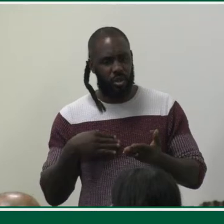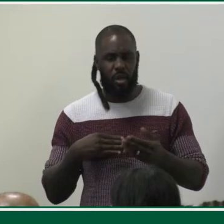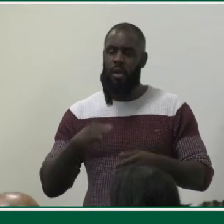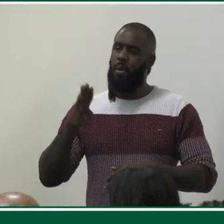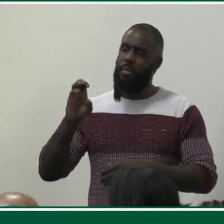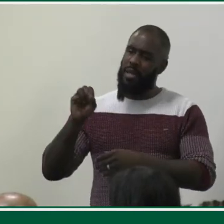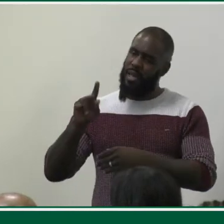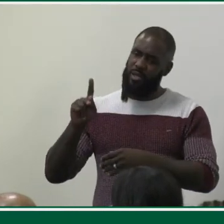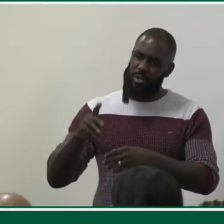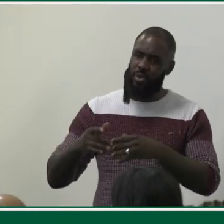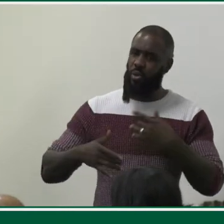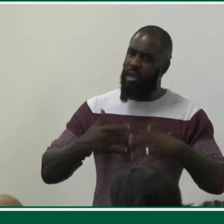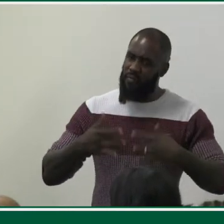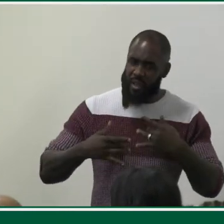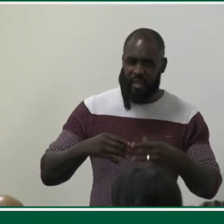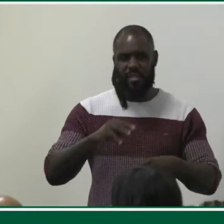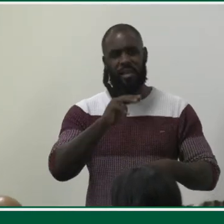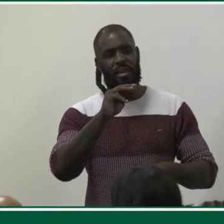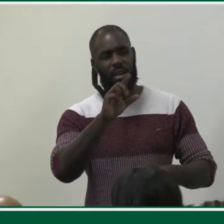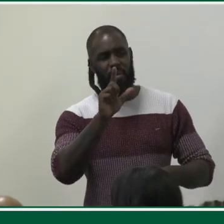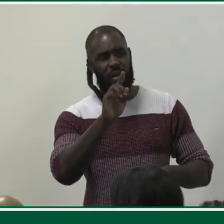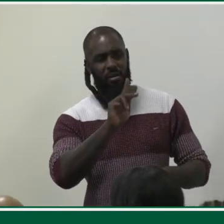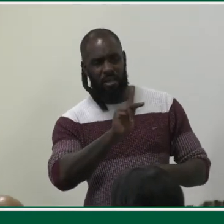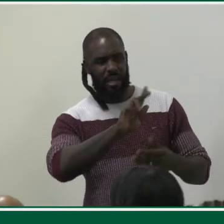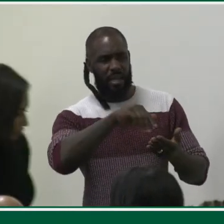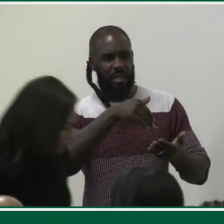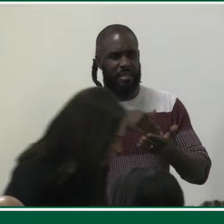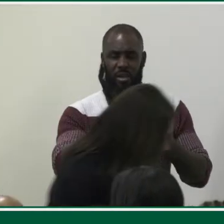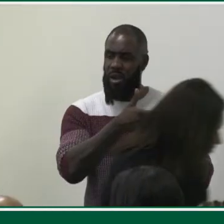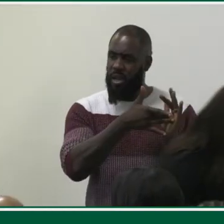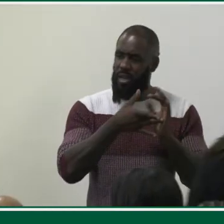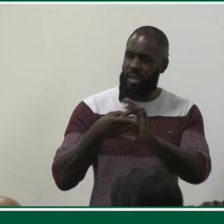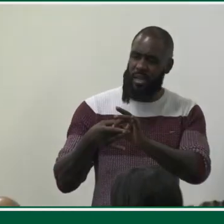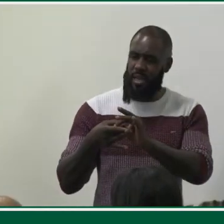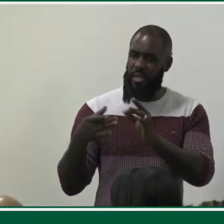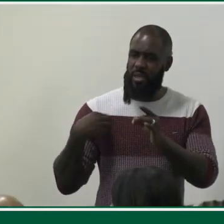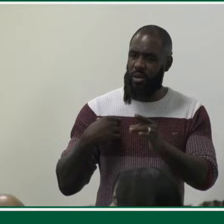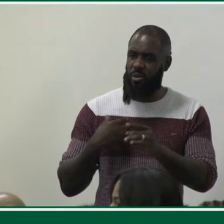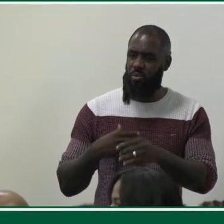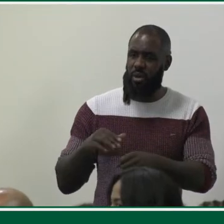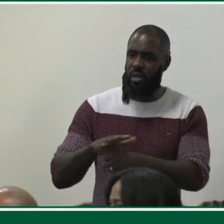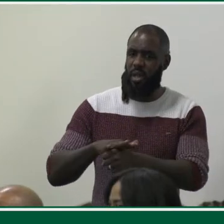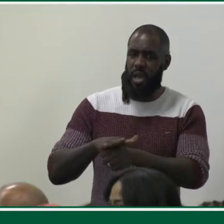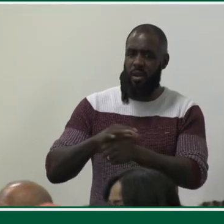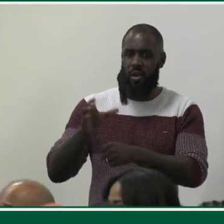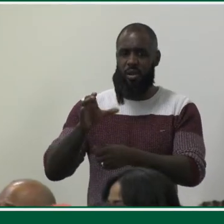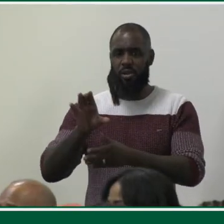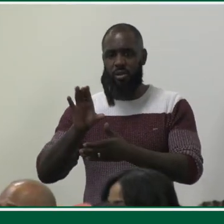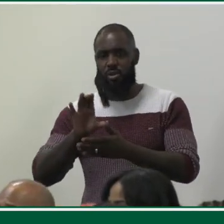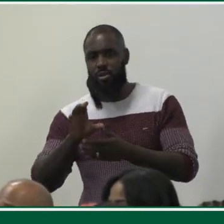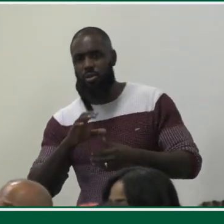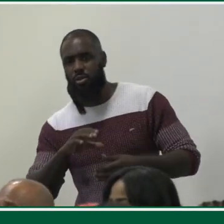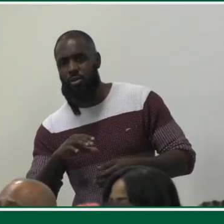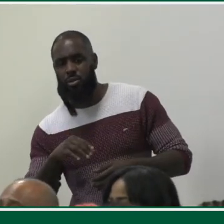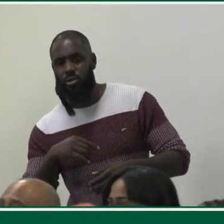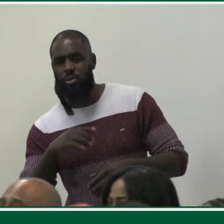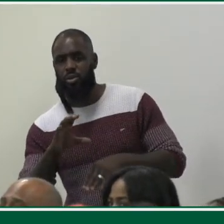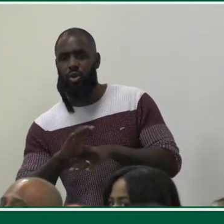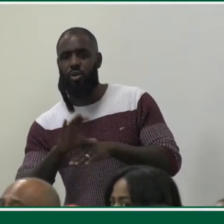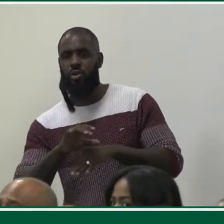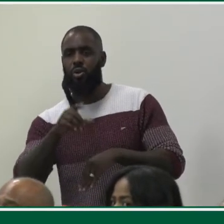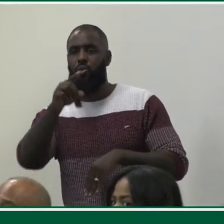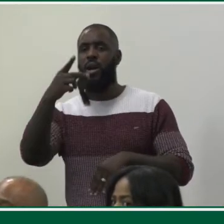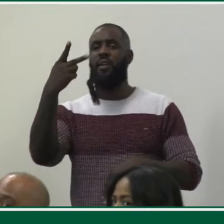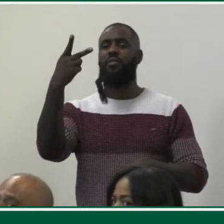events, going into our MLK Center, connecting with local churches. Do we have any pastors in the room? I believe we do. I saw at least